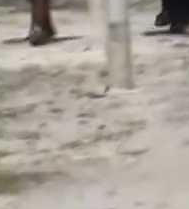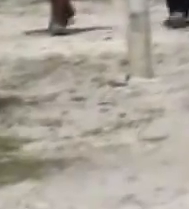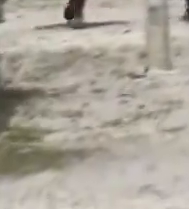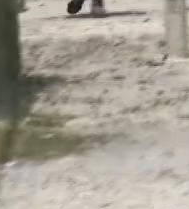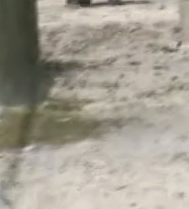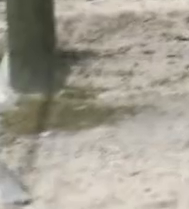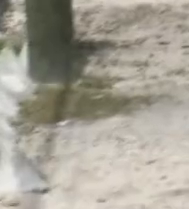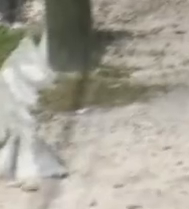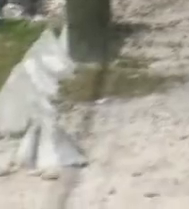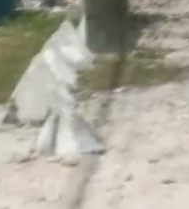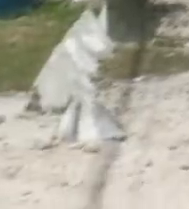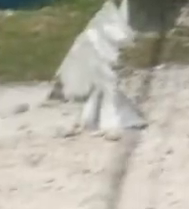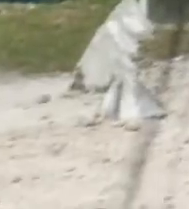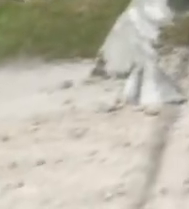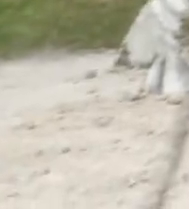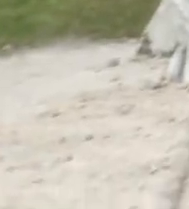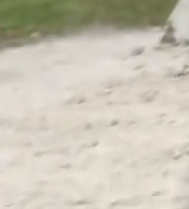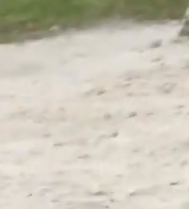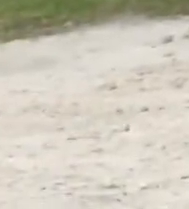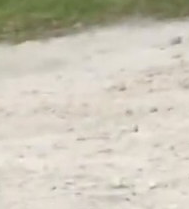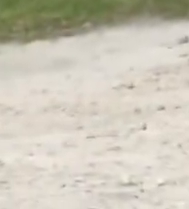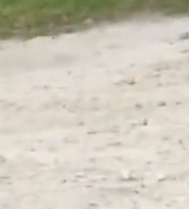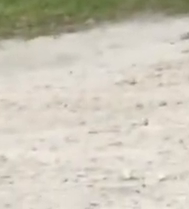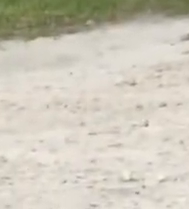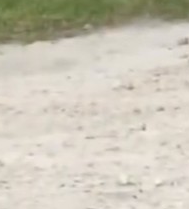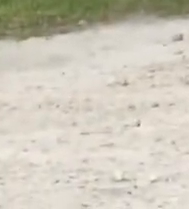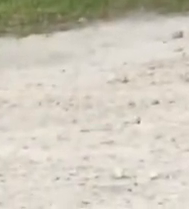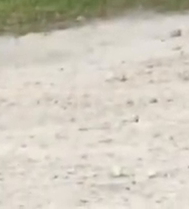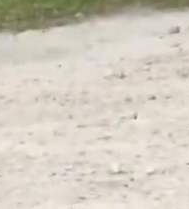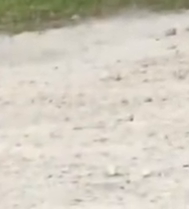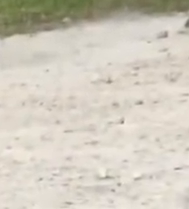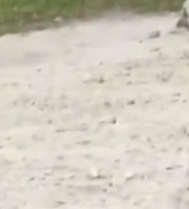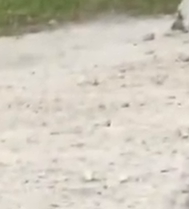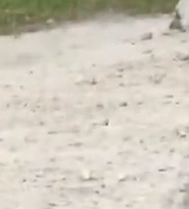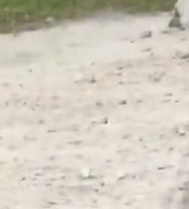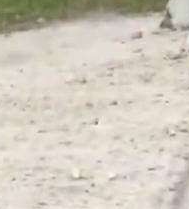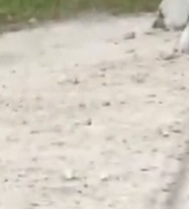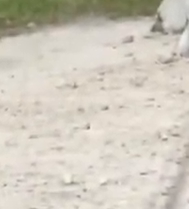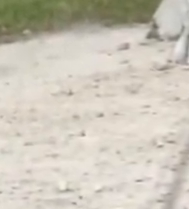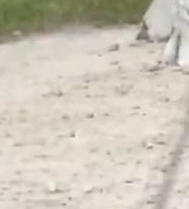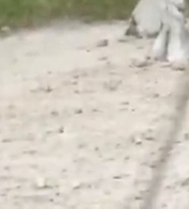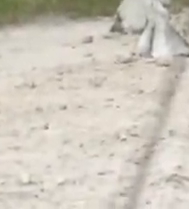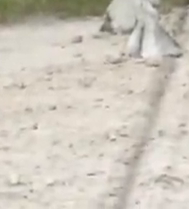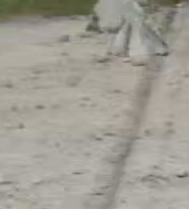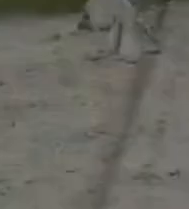And urban renewal on the move in the inner city. The National Report starts now.